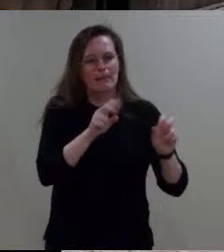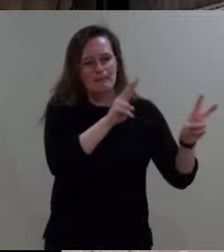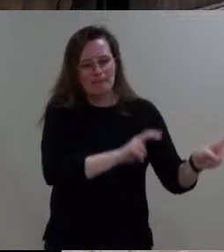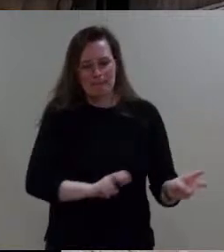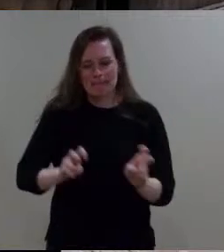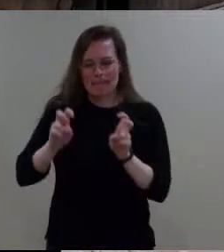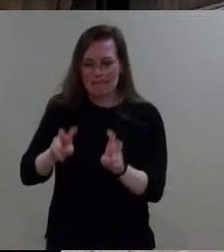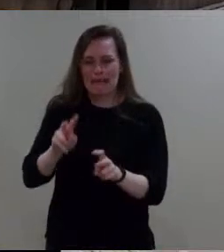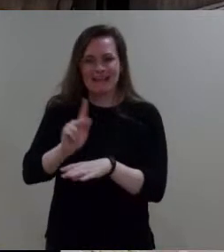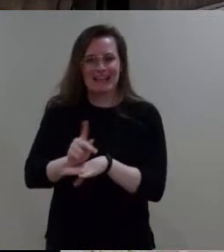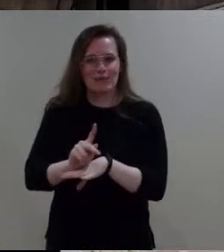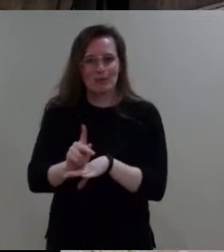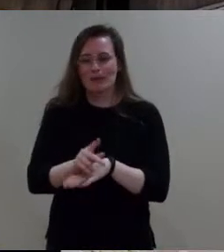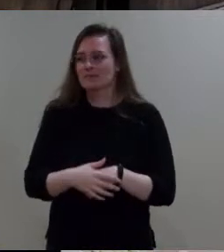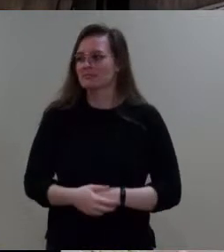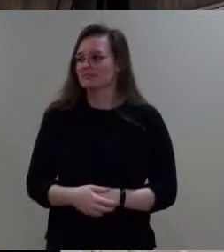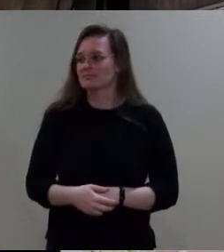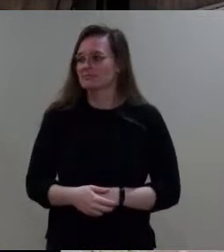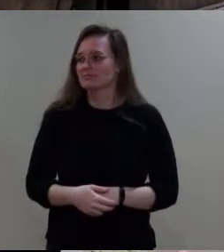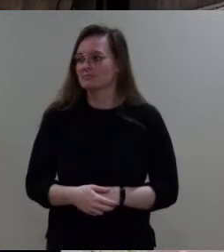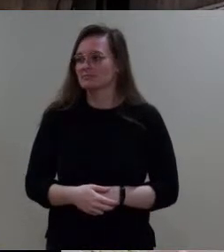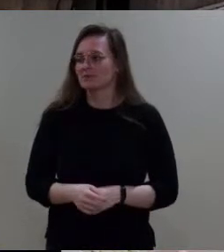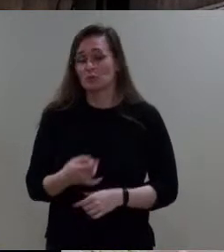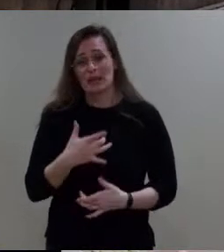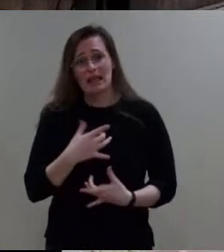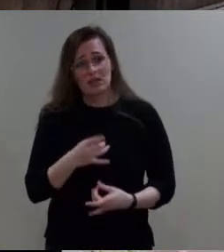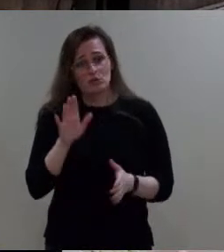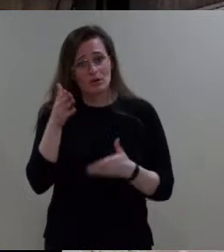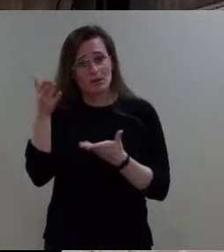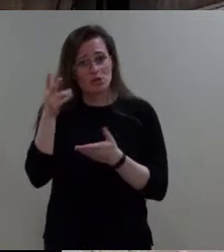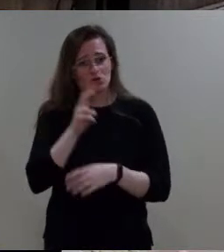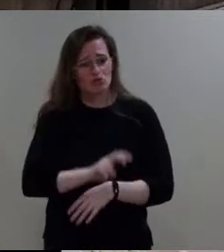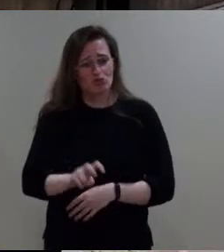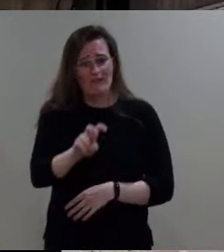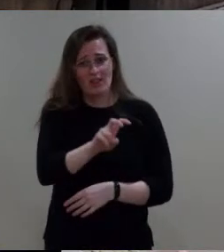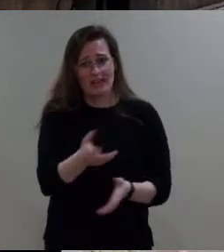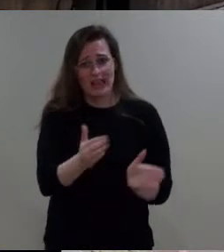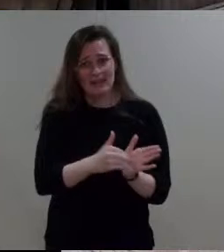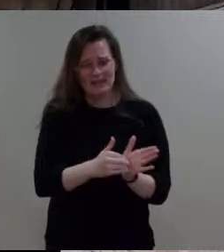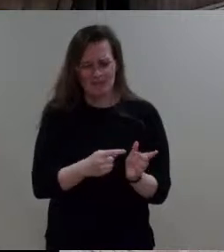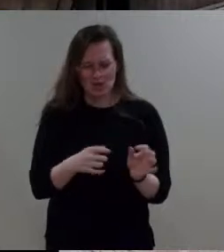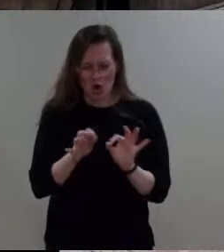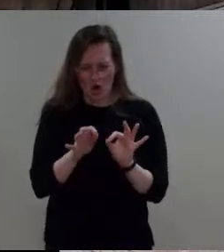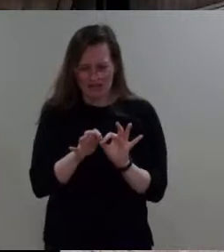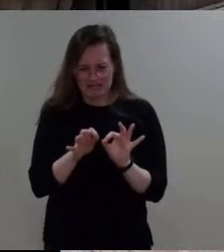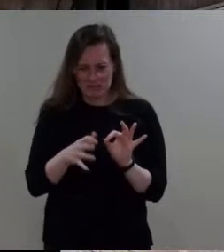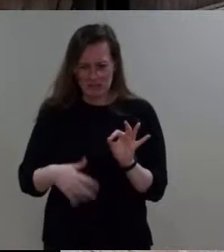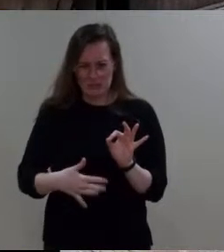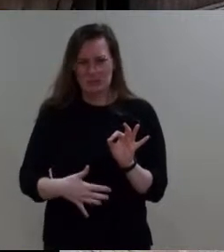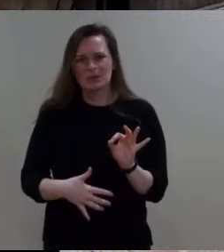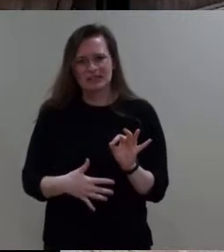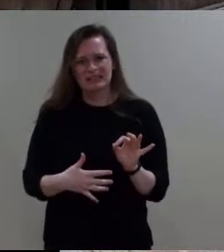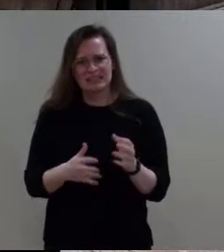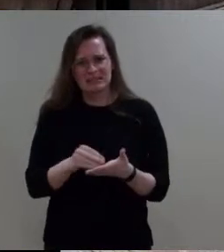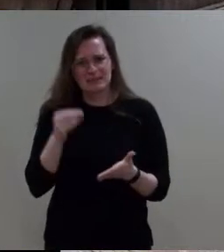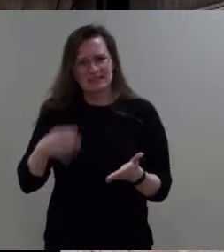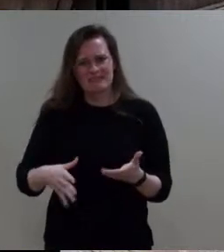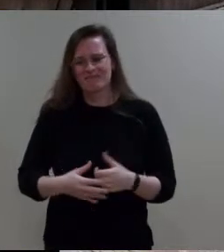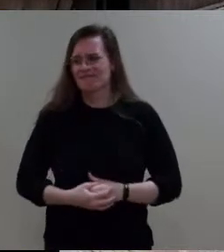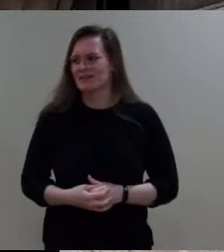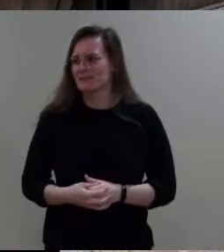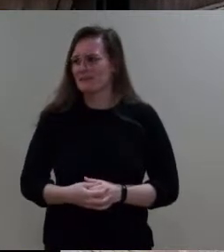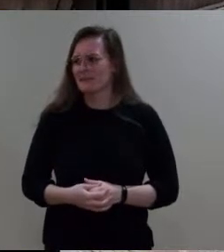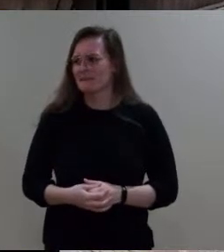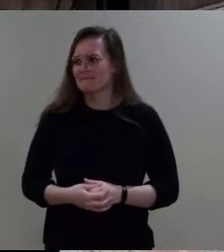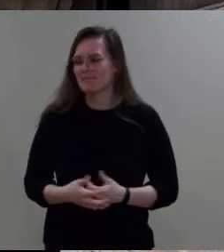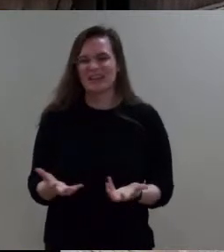recommendation to travel again, but when I look at that cost, I mean, I just have to put it out there. That's kind of like fixing some potholes, right? And Yeah. I'm not taking away, because